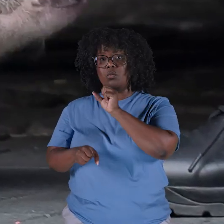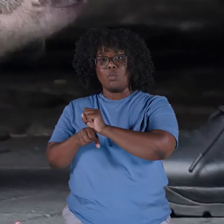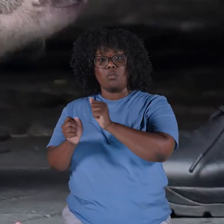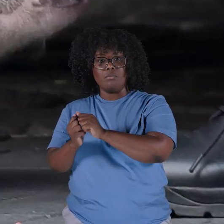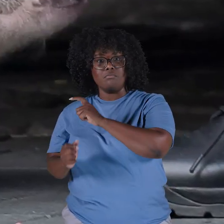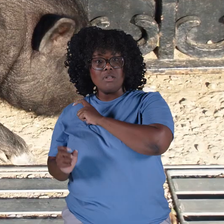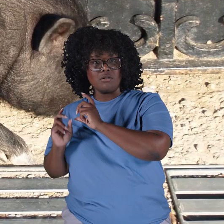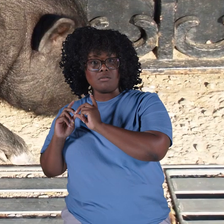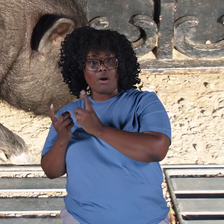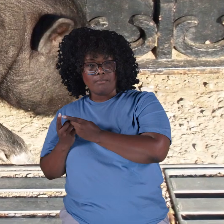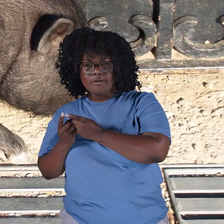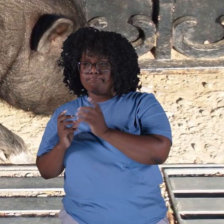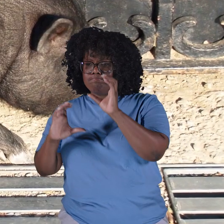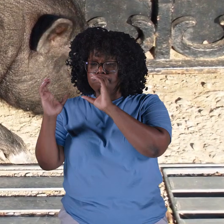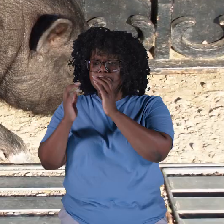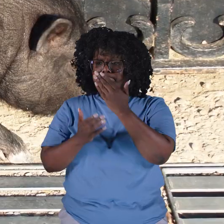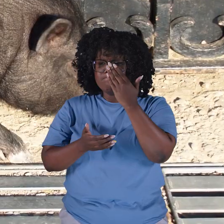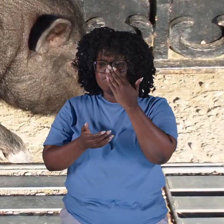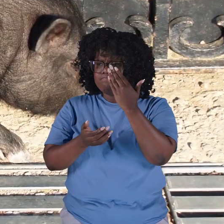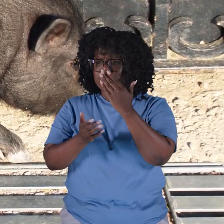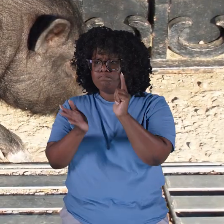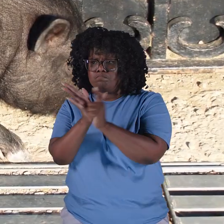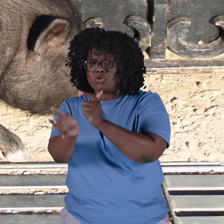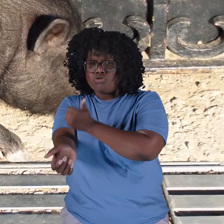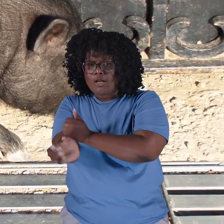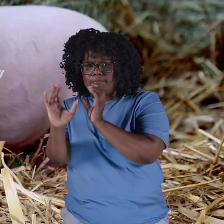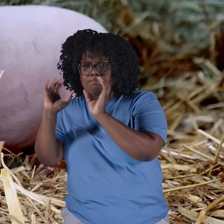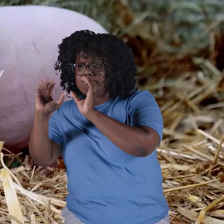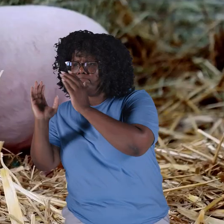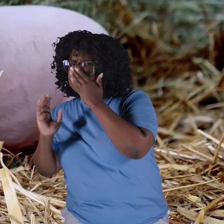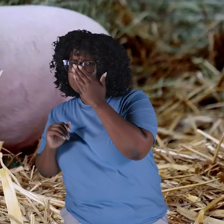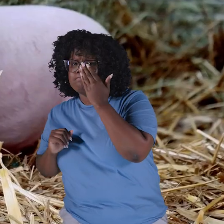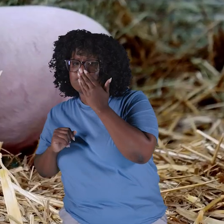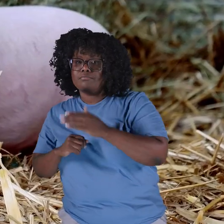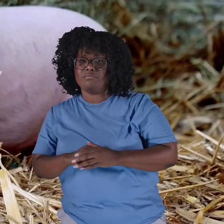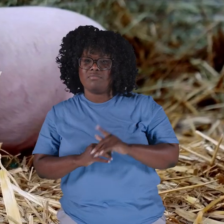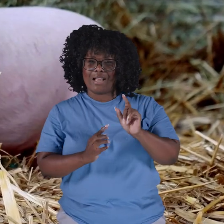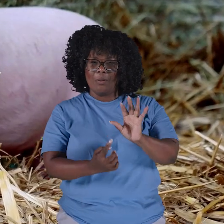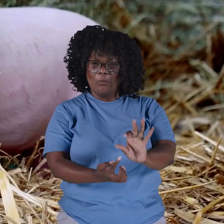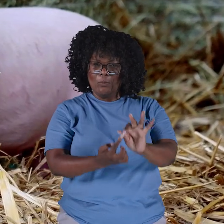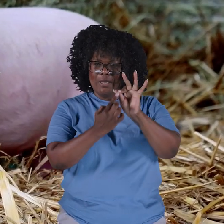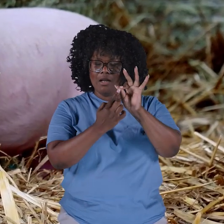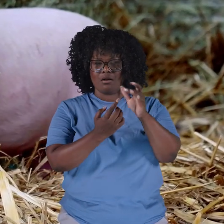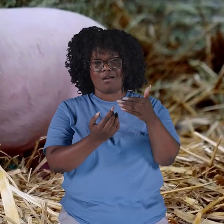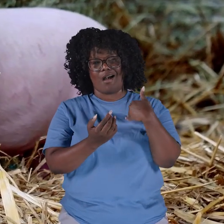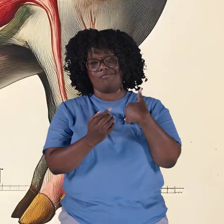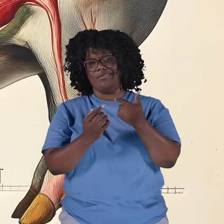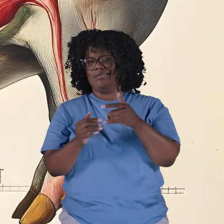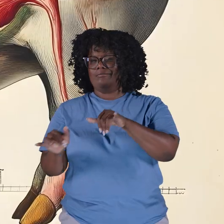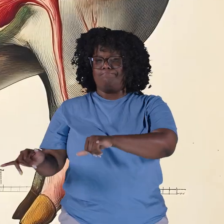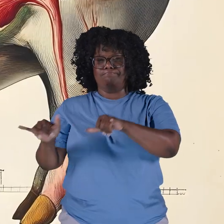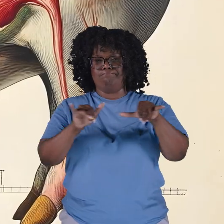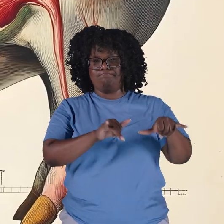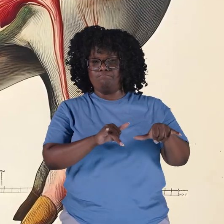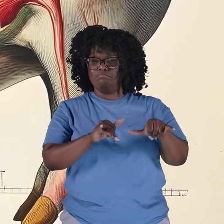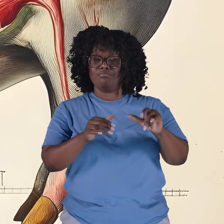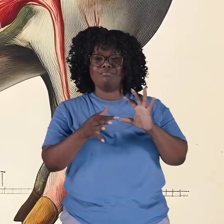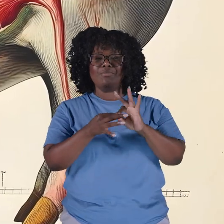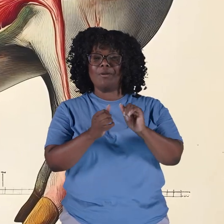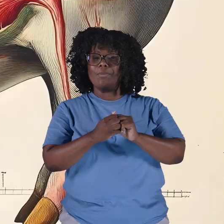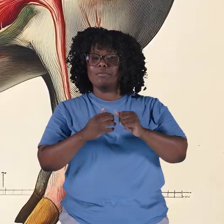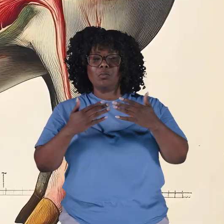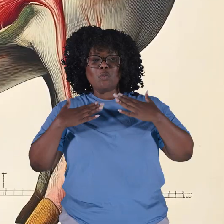law enforcement to sniff out illegal drugs. These unique mammals share many physiological